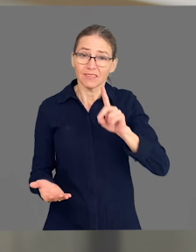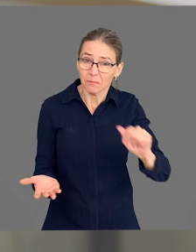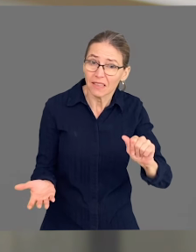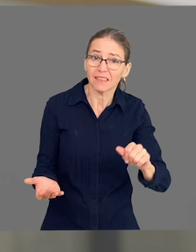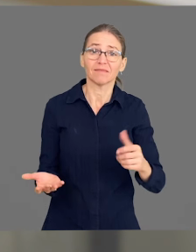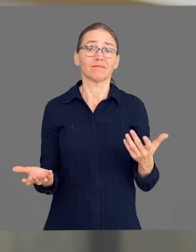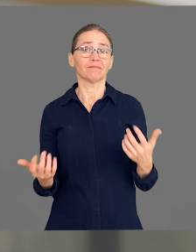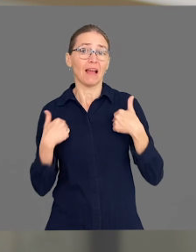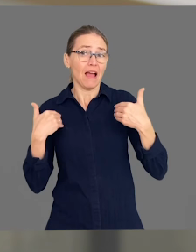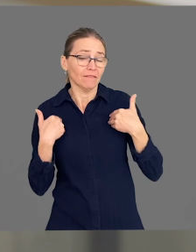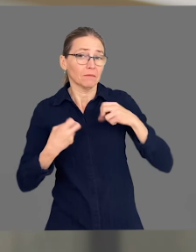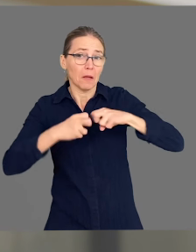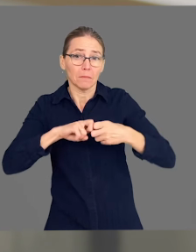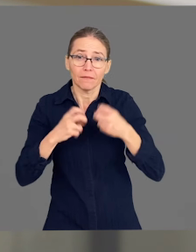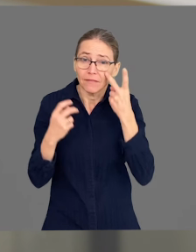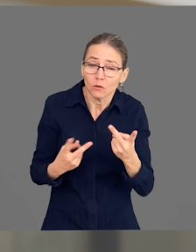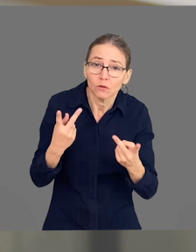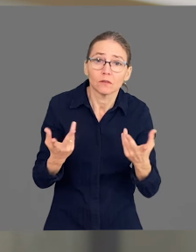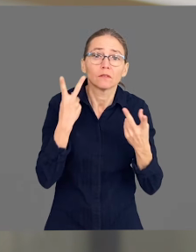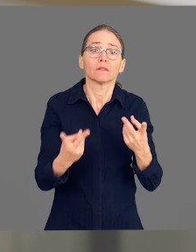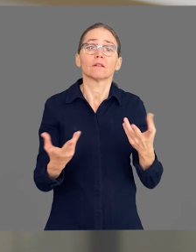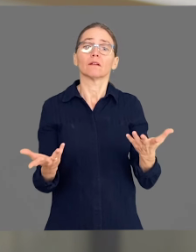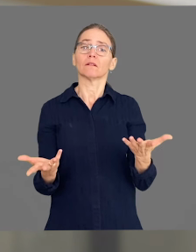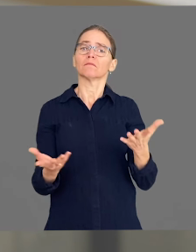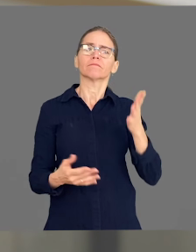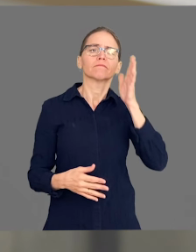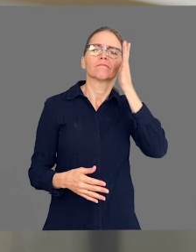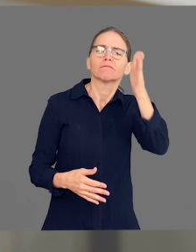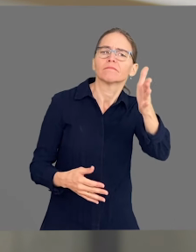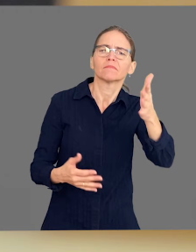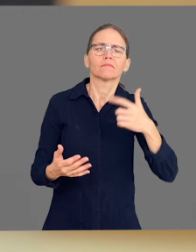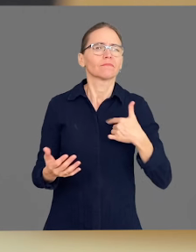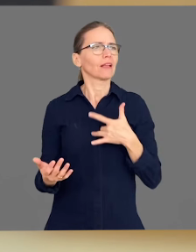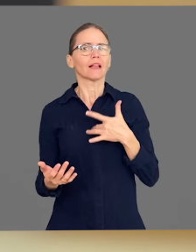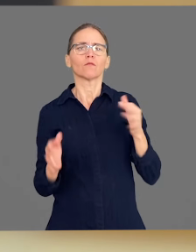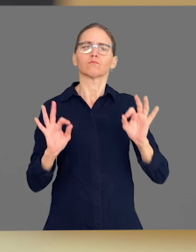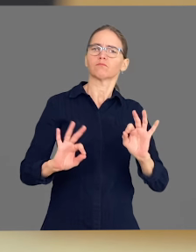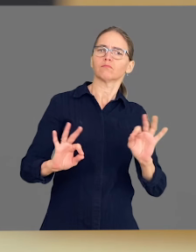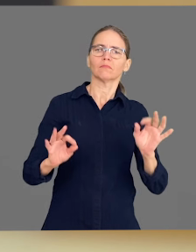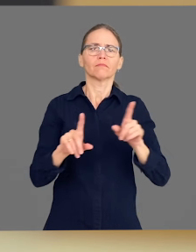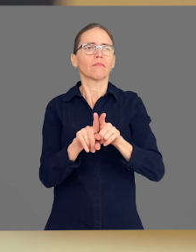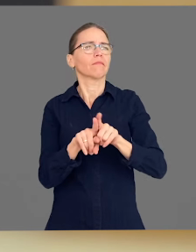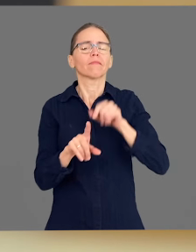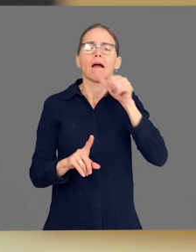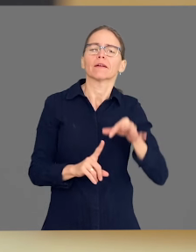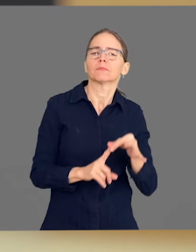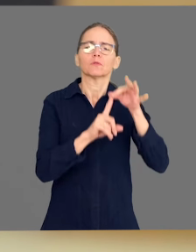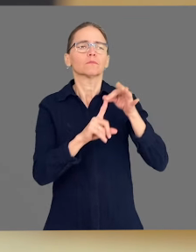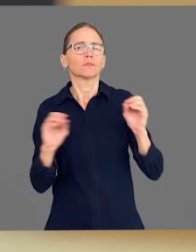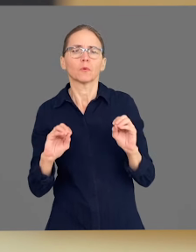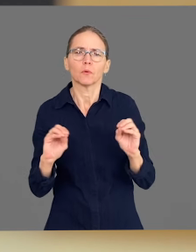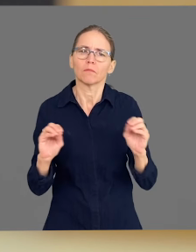with a visual impairment, that that's not surprising or anything that's particularly worth talking about. I hope